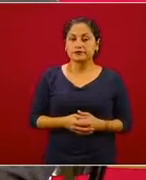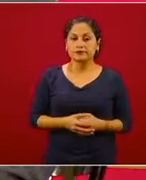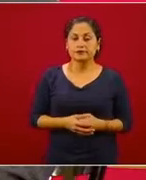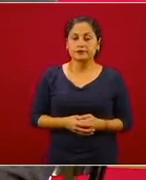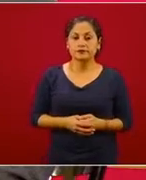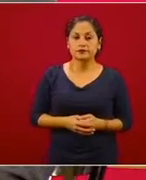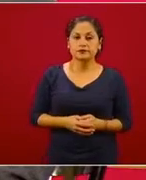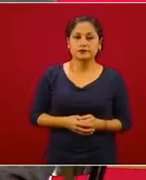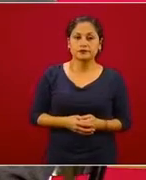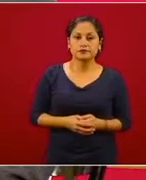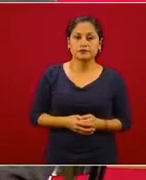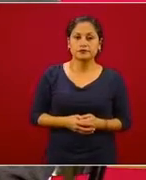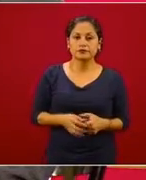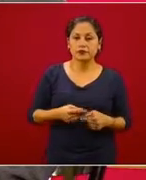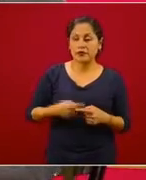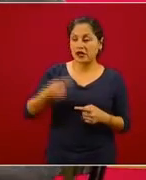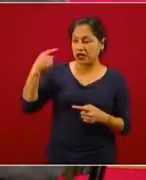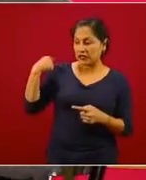transmission.